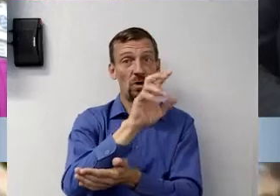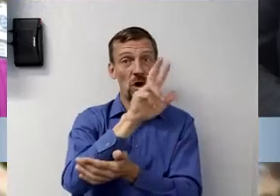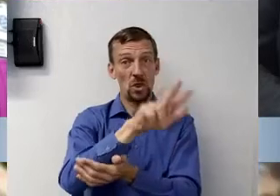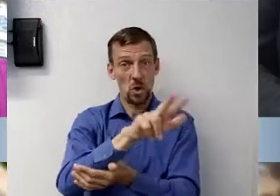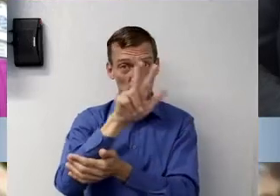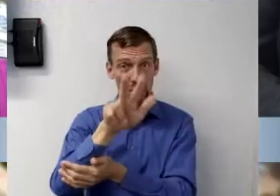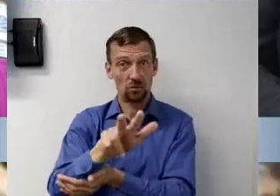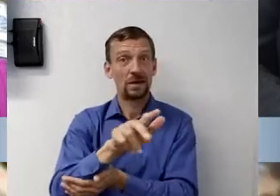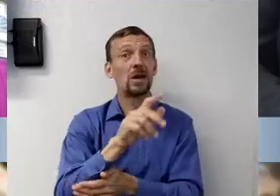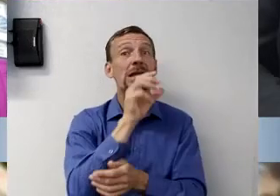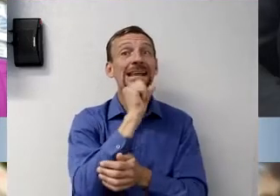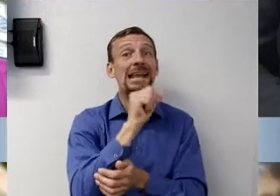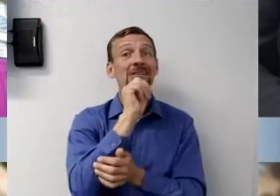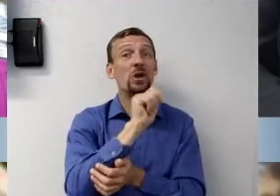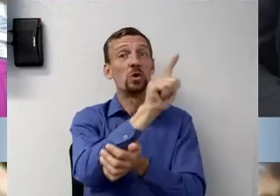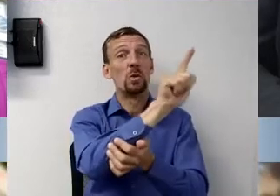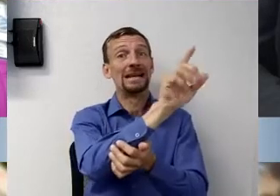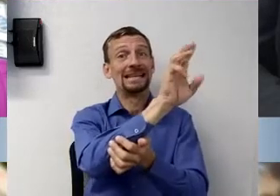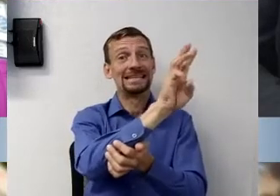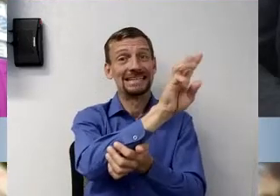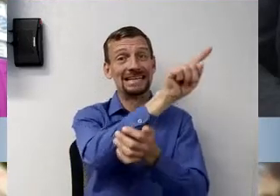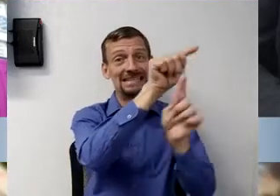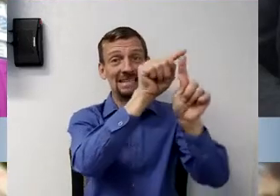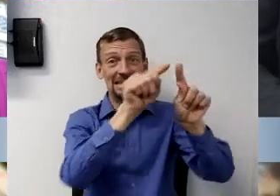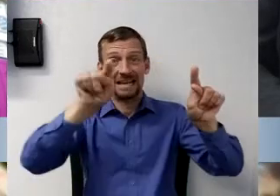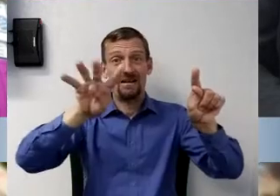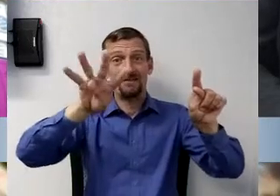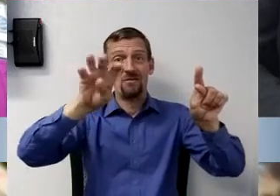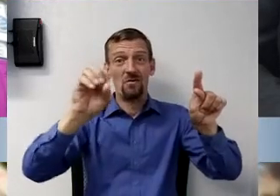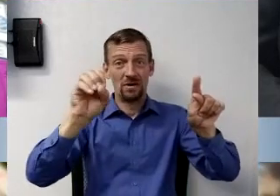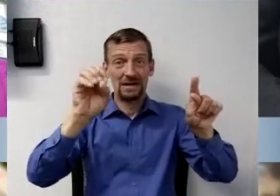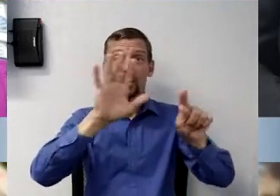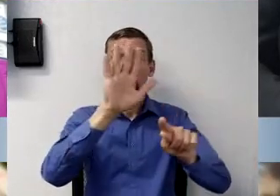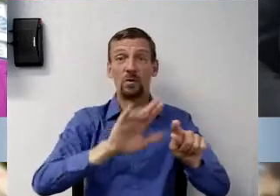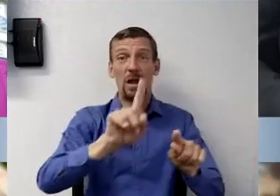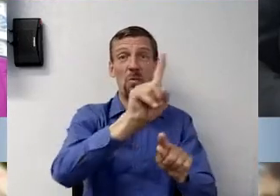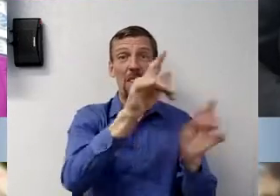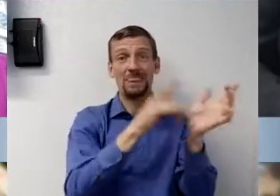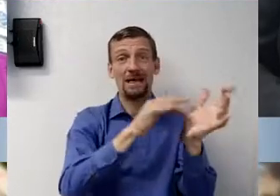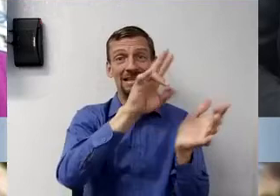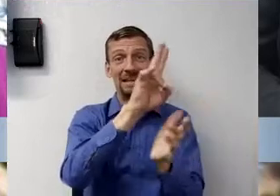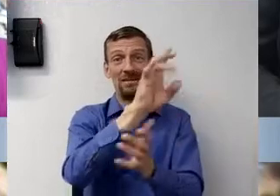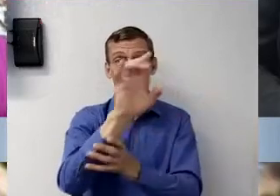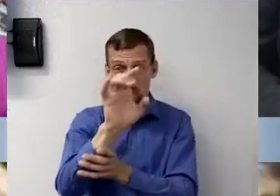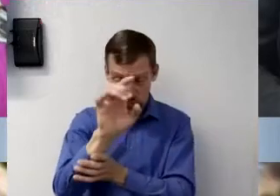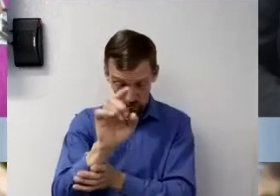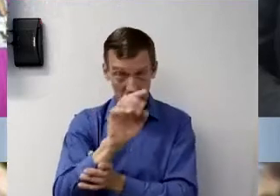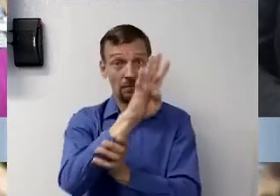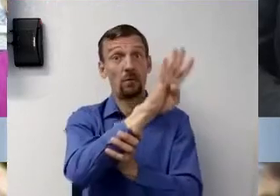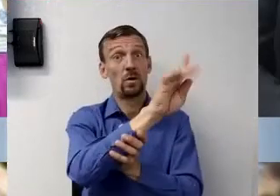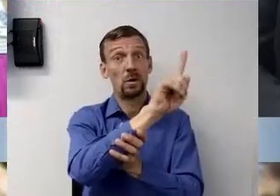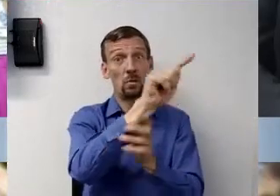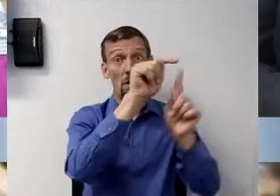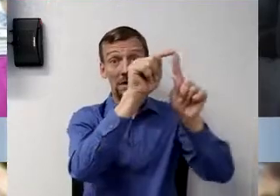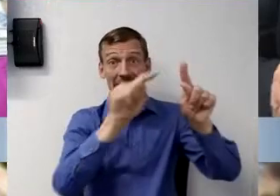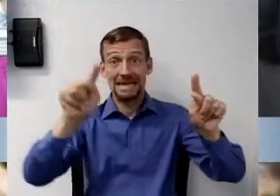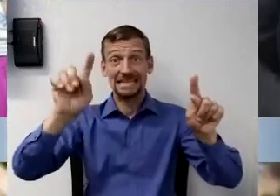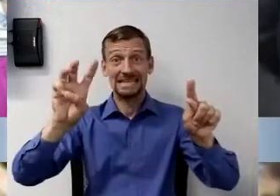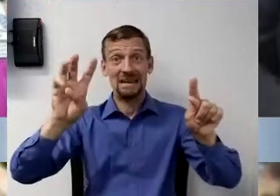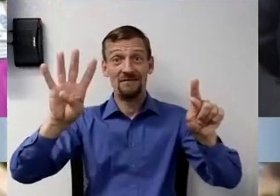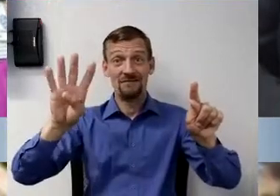1,433 between 26 and 40, about 1,700 between 41 and 64, and